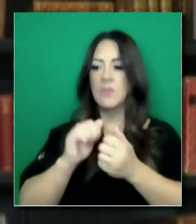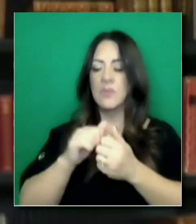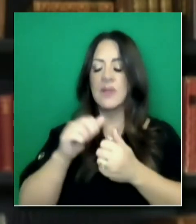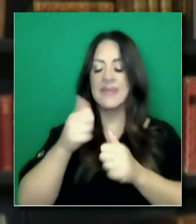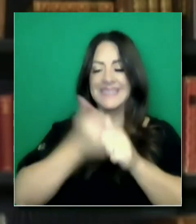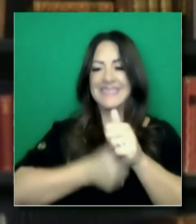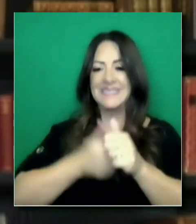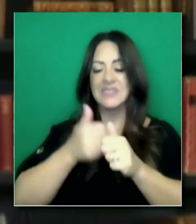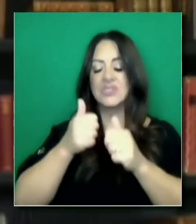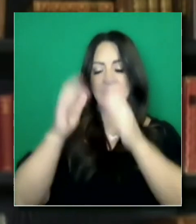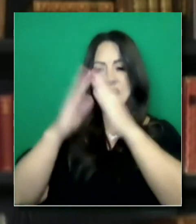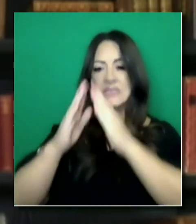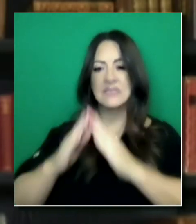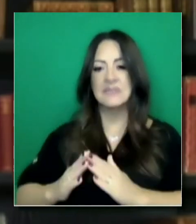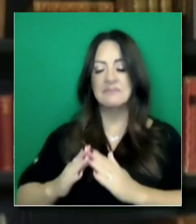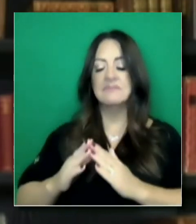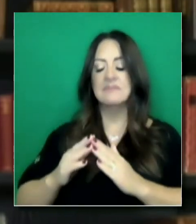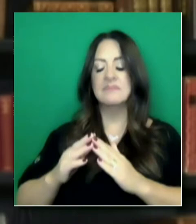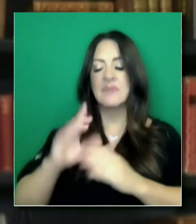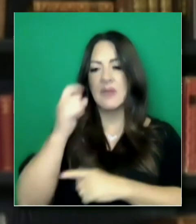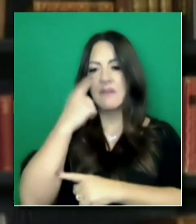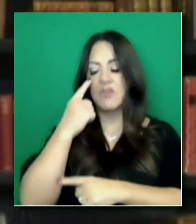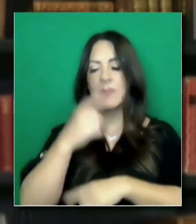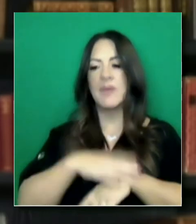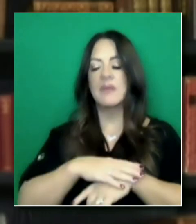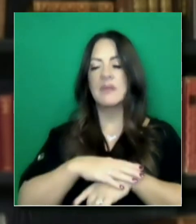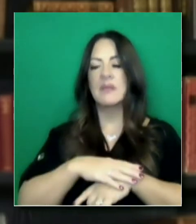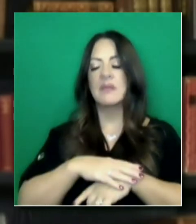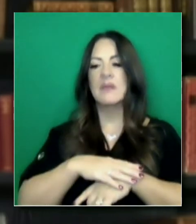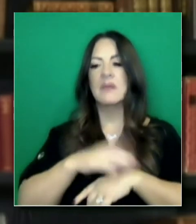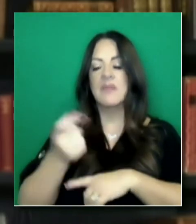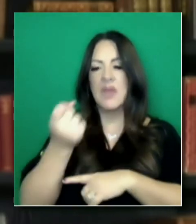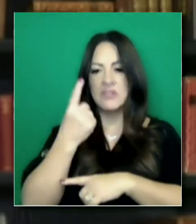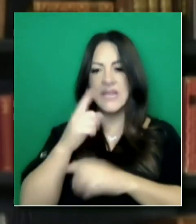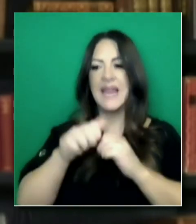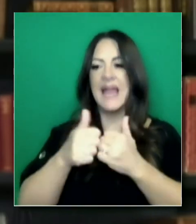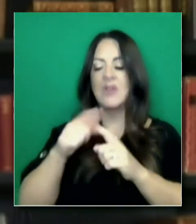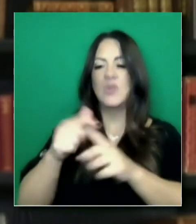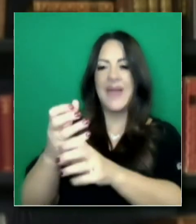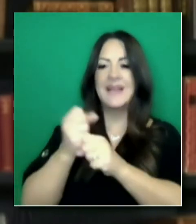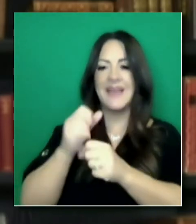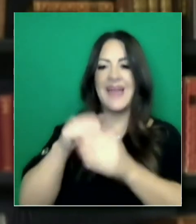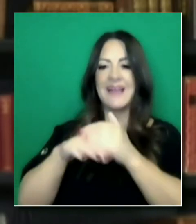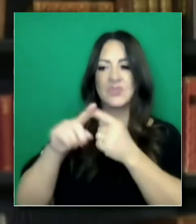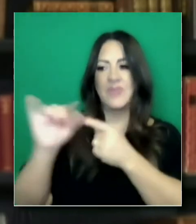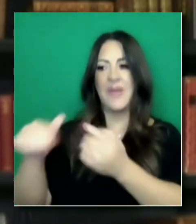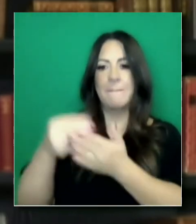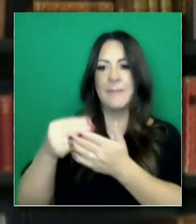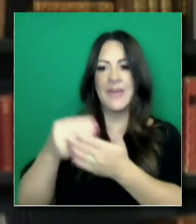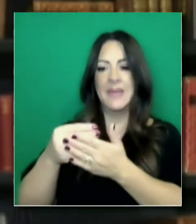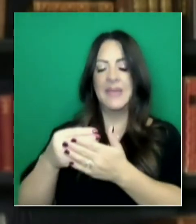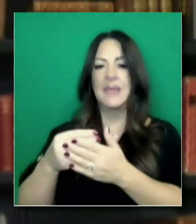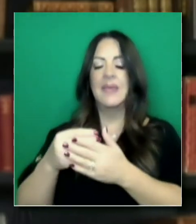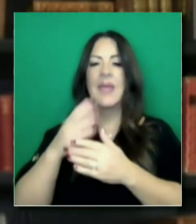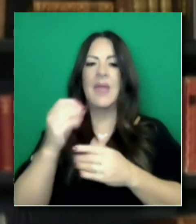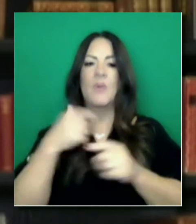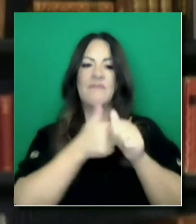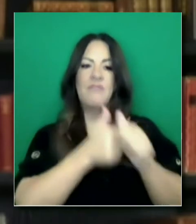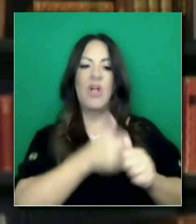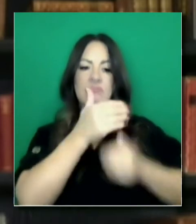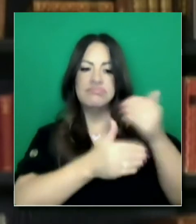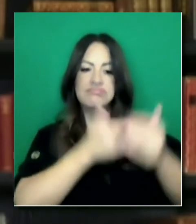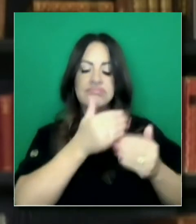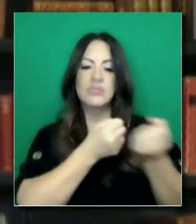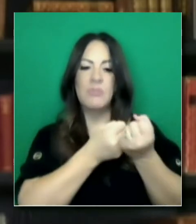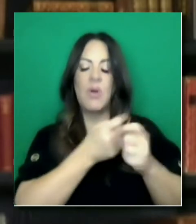and operational challenges associated with administration of doses of vaccine, as well as other testing protocols. Those